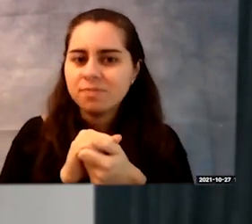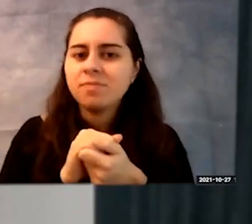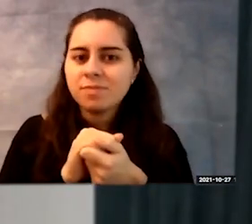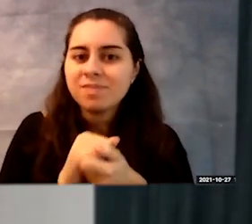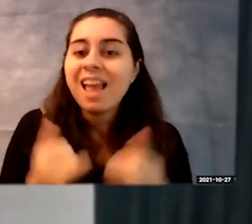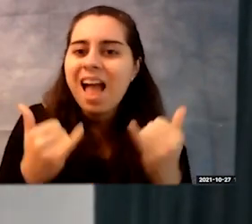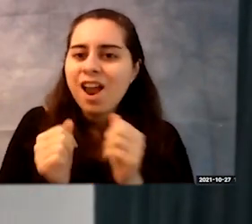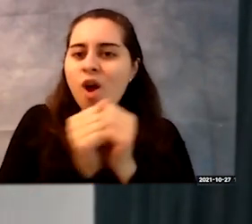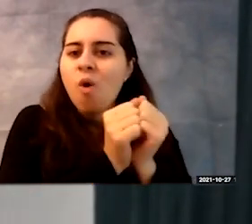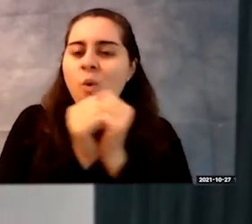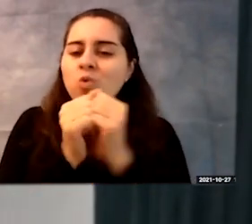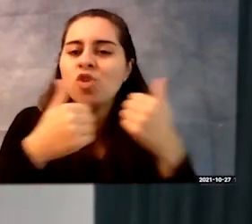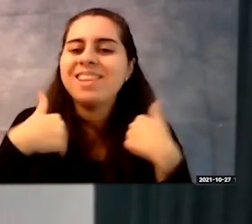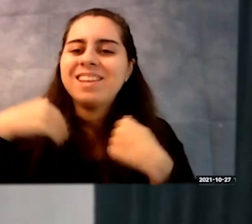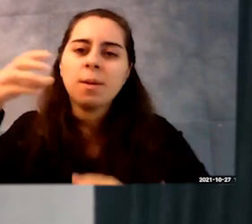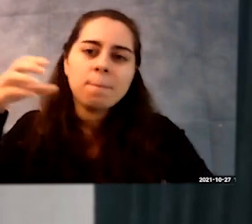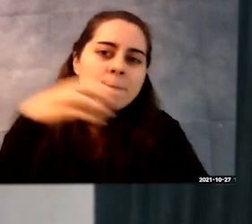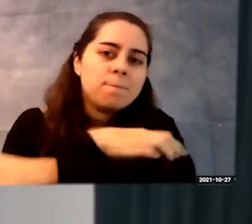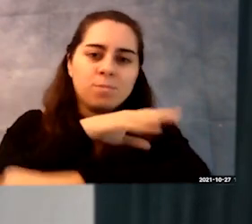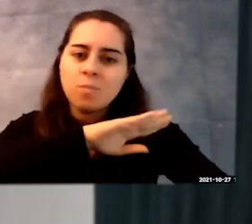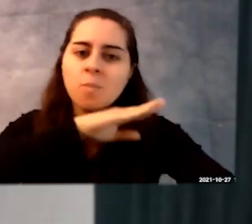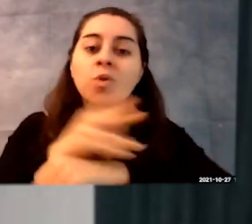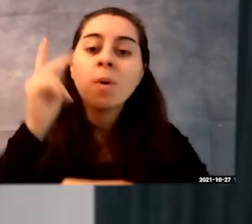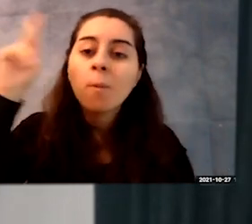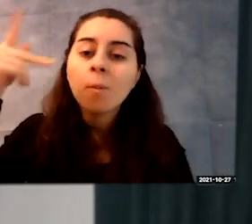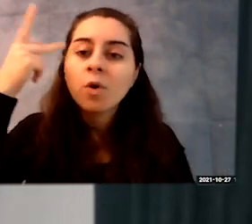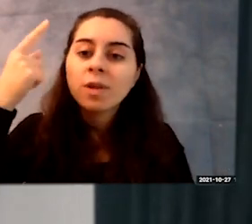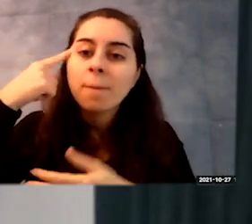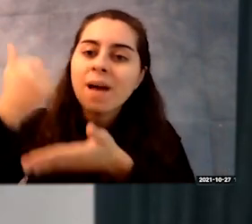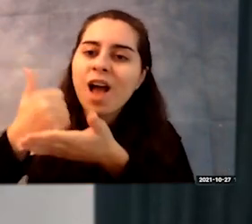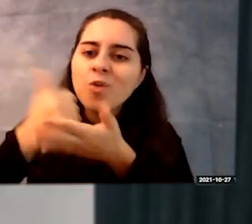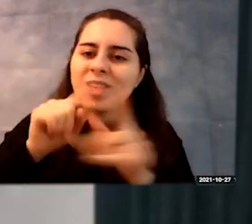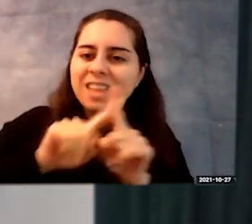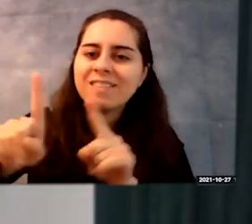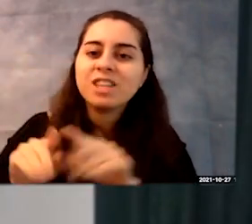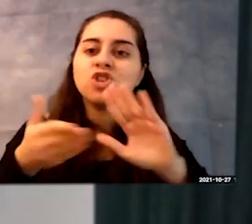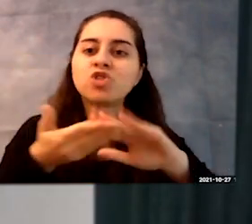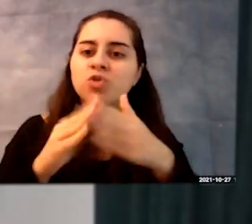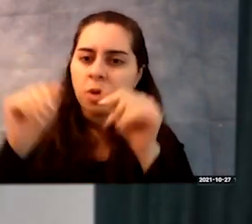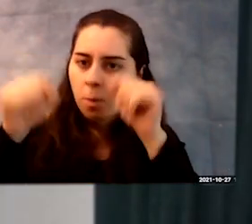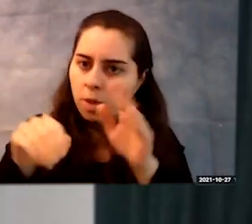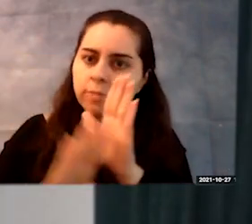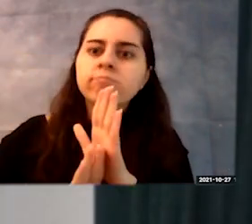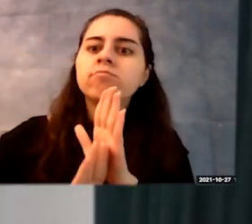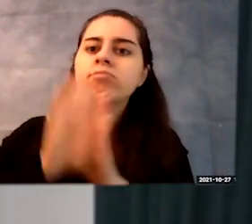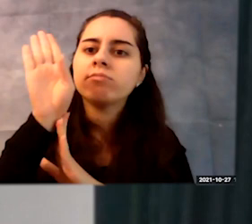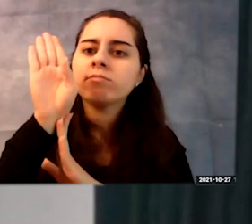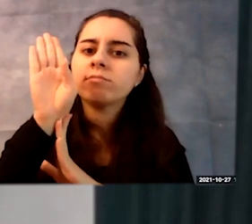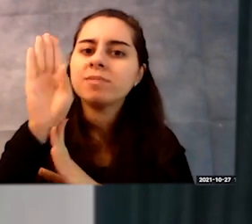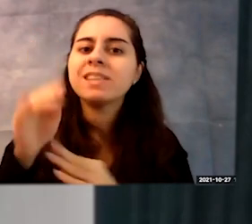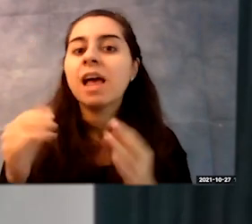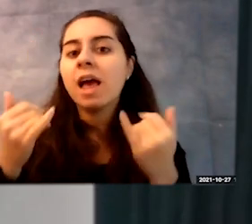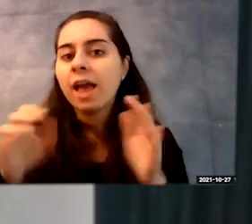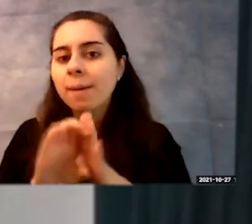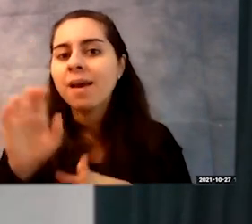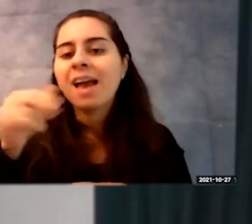power that will ignite progress in major cities. Black candidates for mayor, such as out